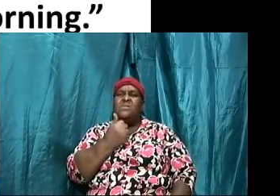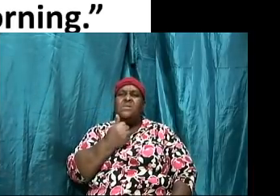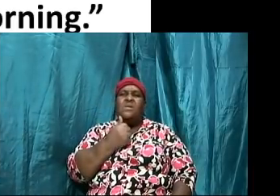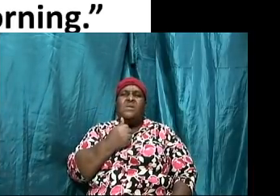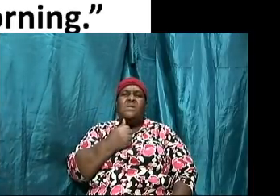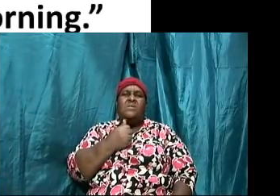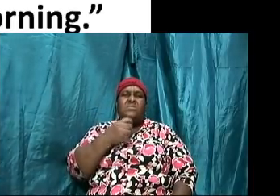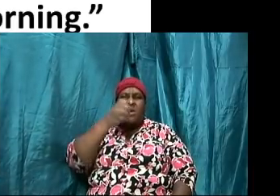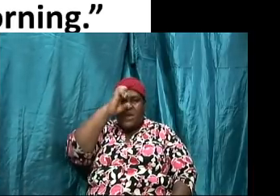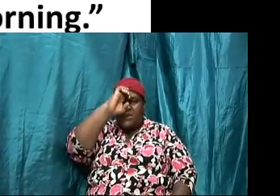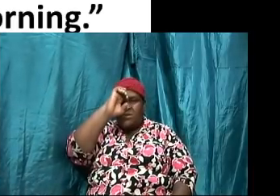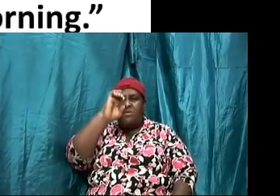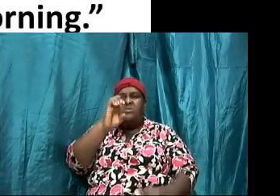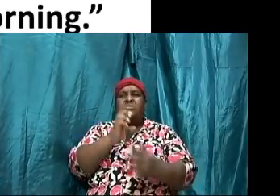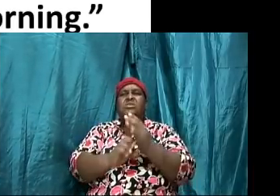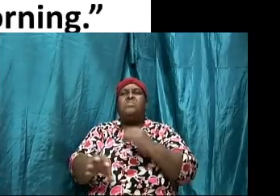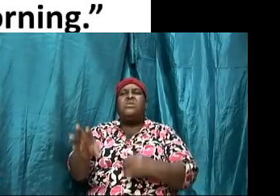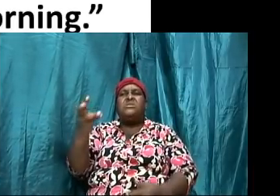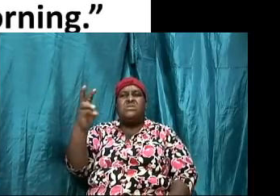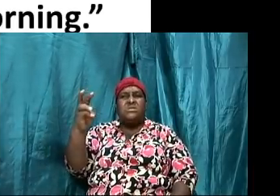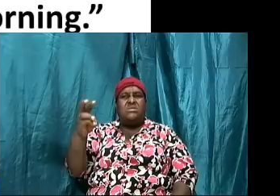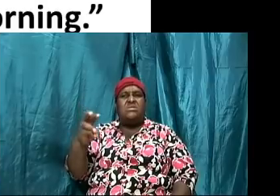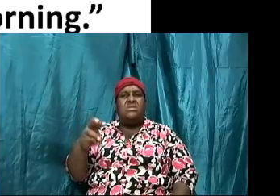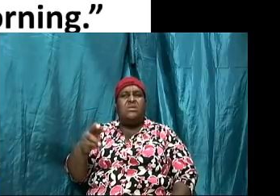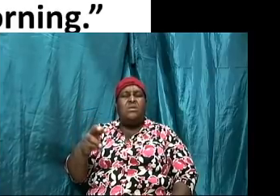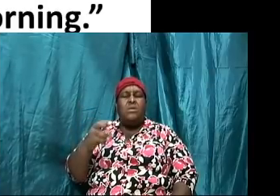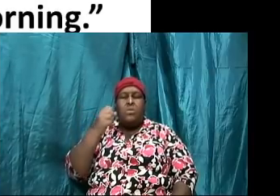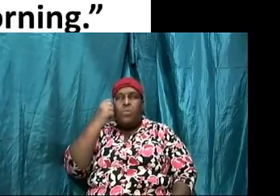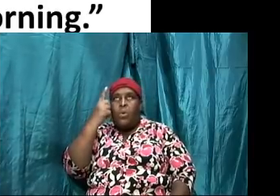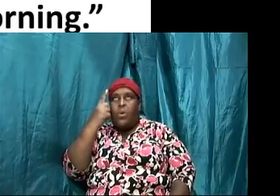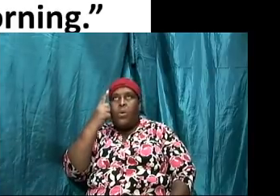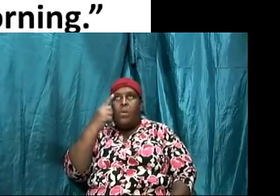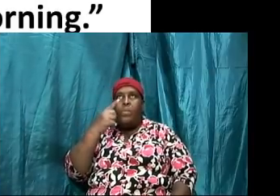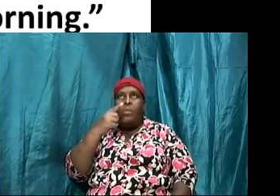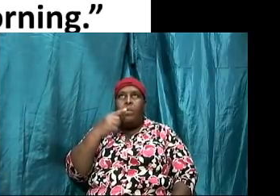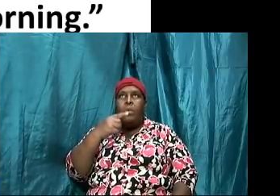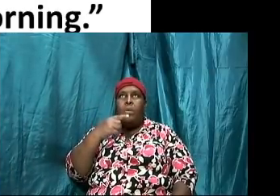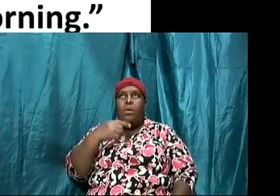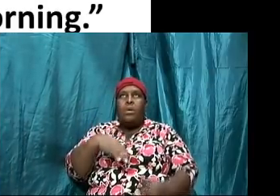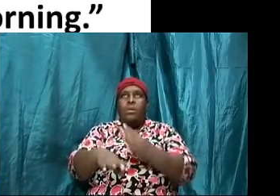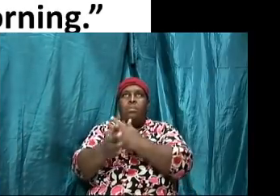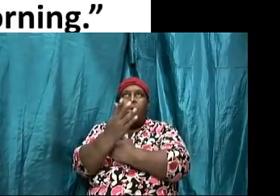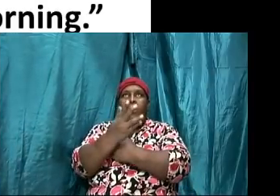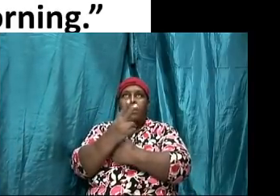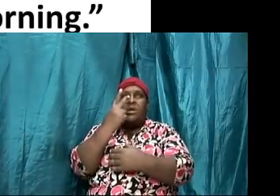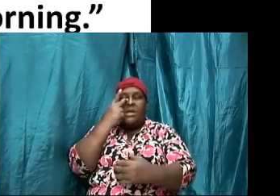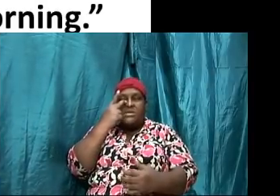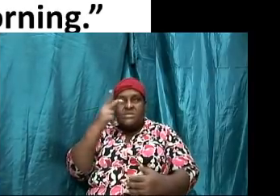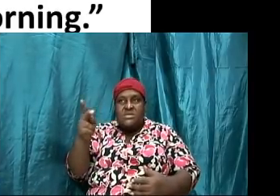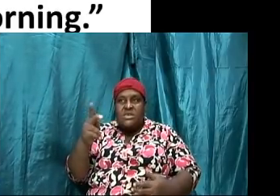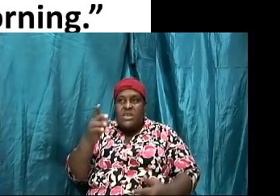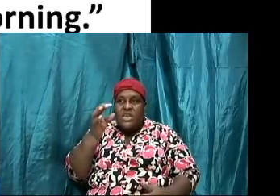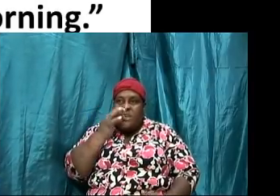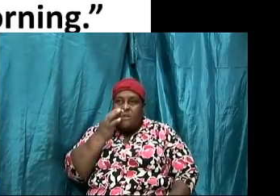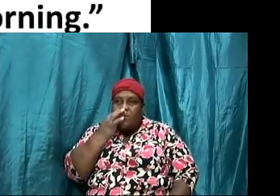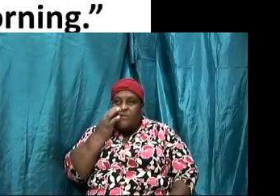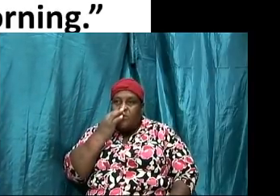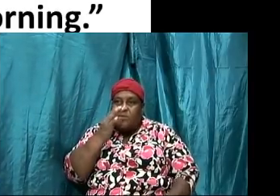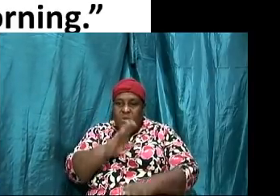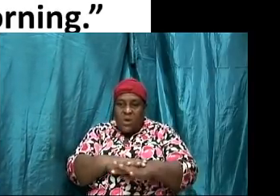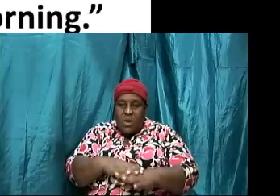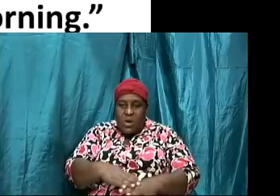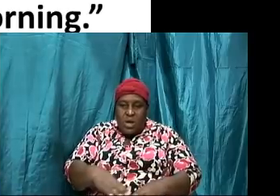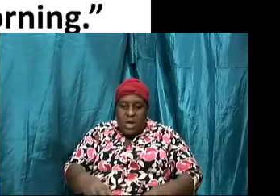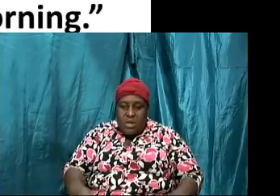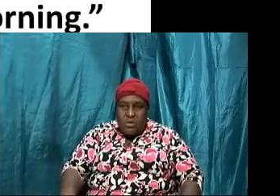that they woke up one morning and they saw manna on the earth. It's interesting that when they saw